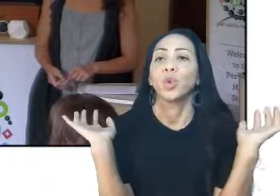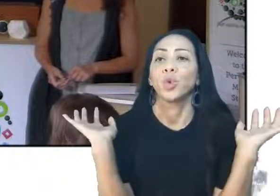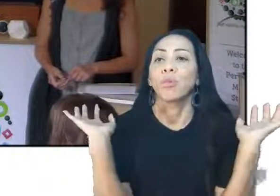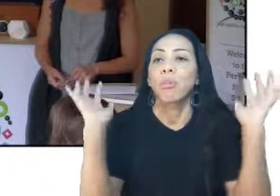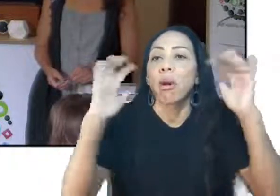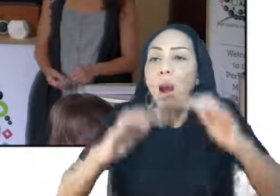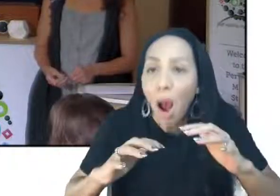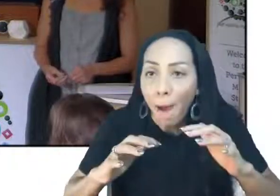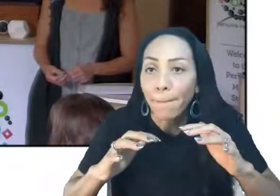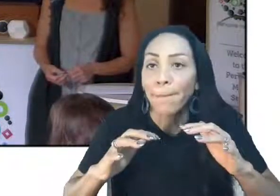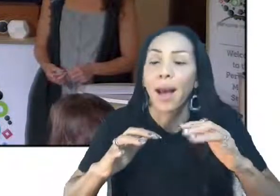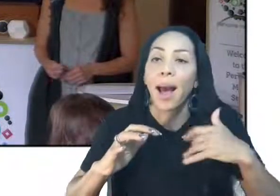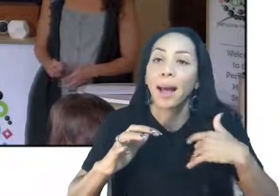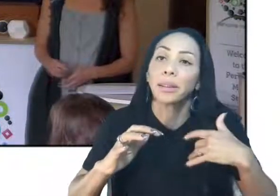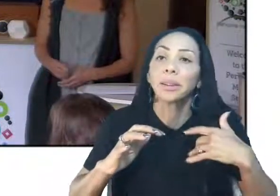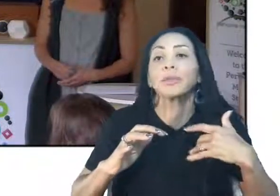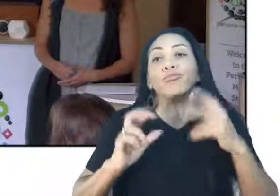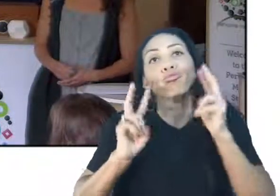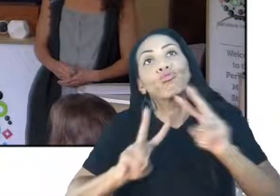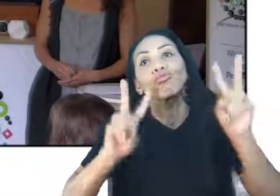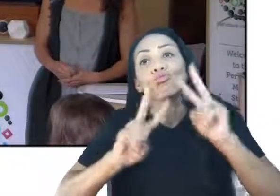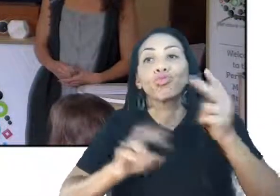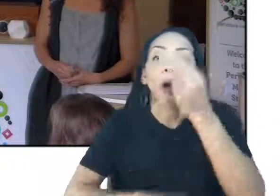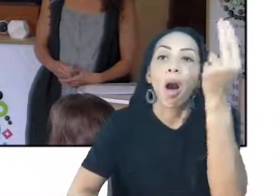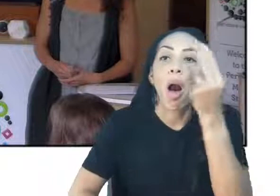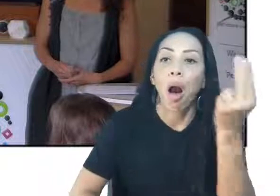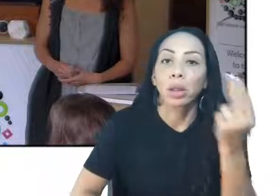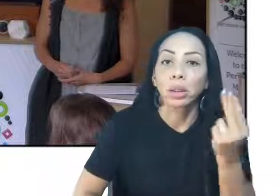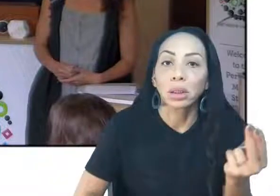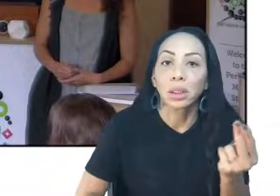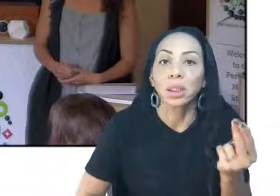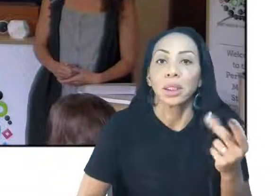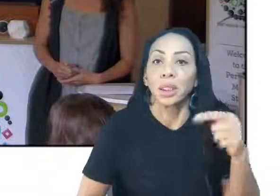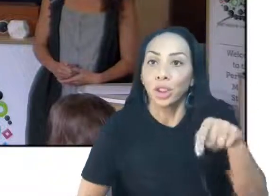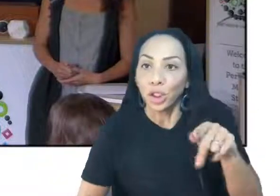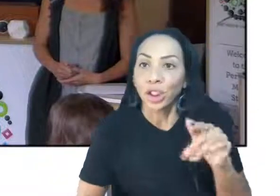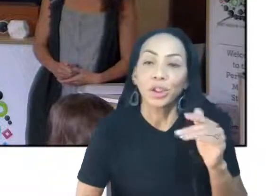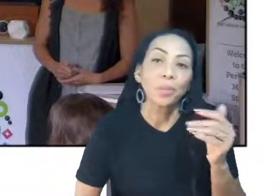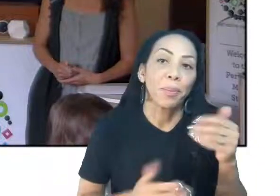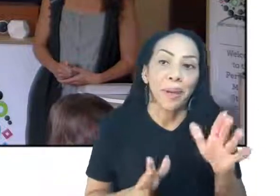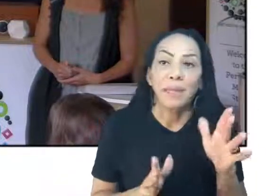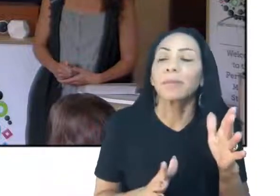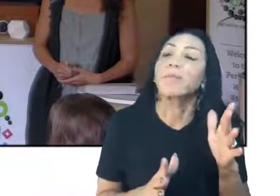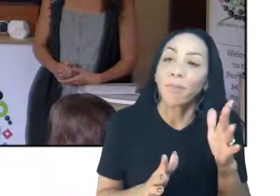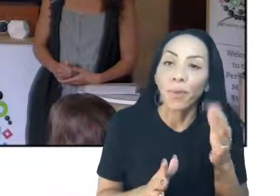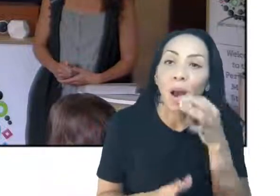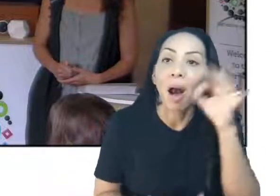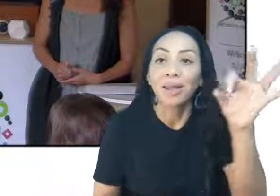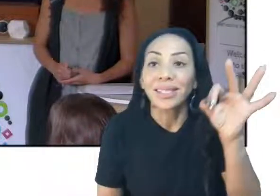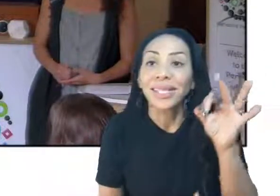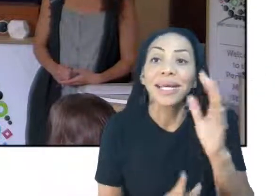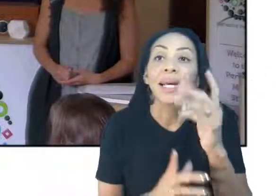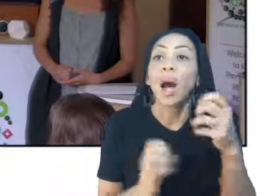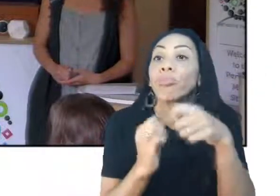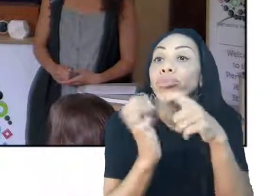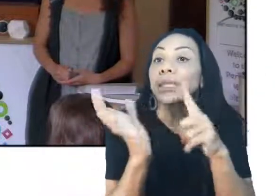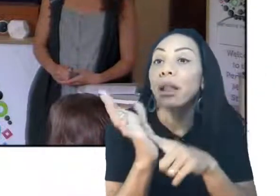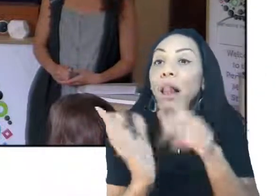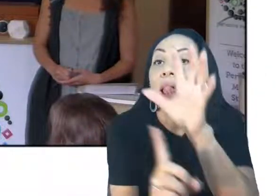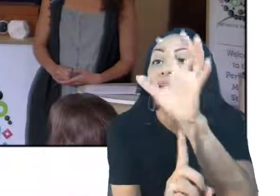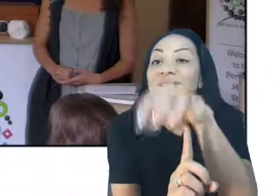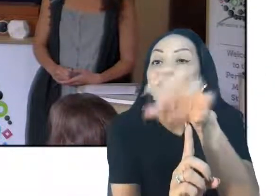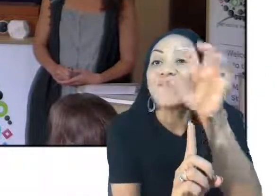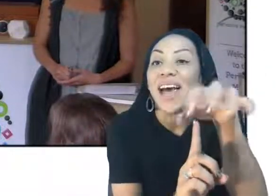is a year-long project that asks Bristol venues to extend a warm welcome to the chronically ill community by running what she calls